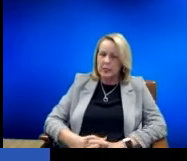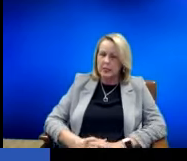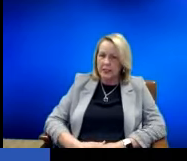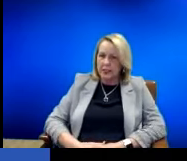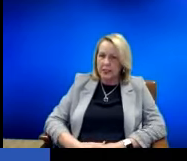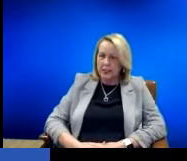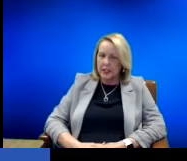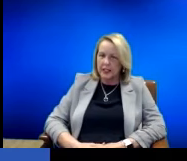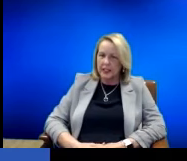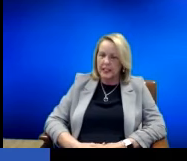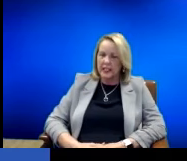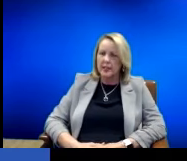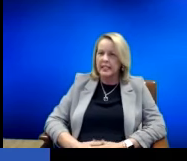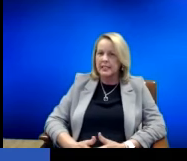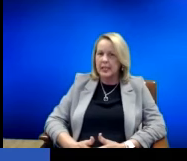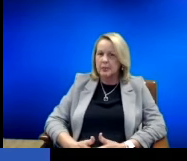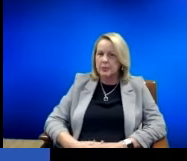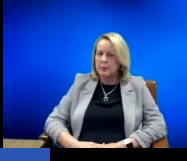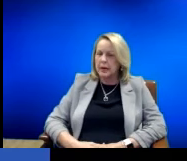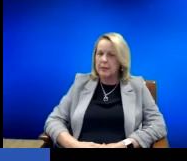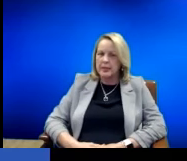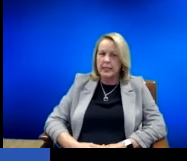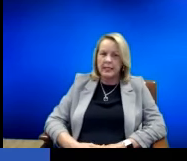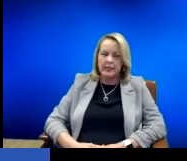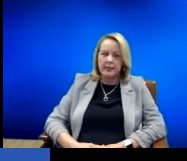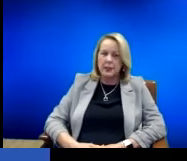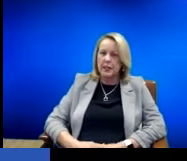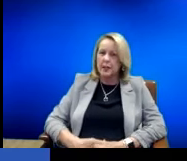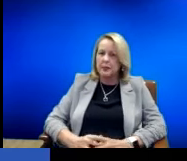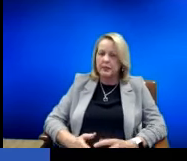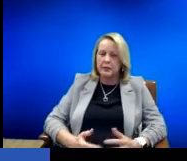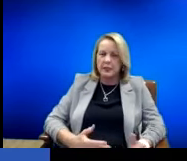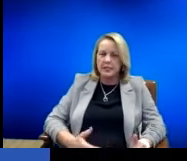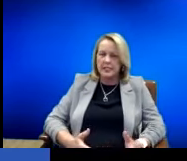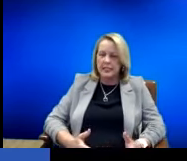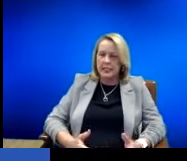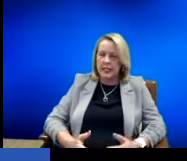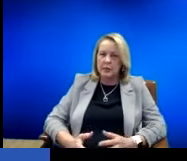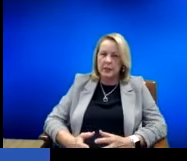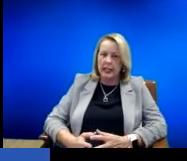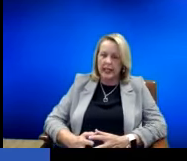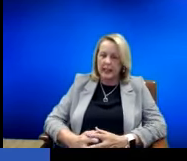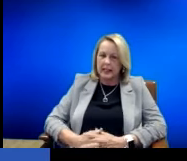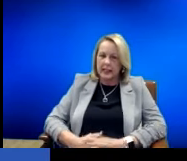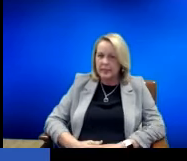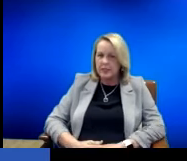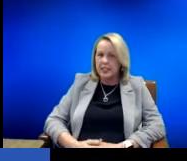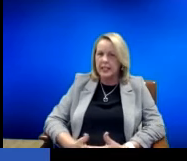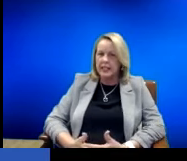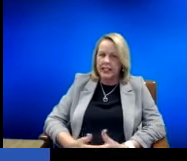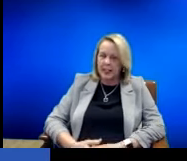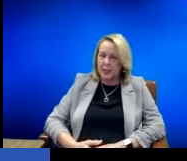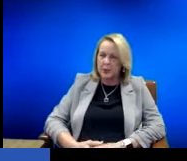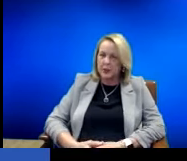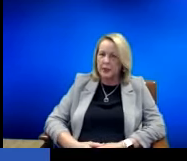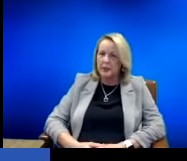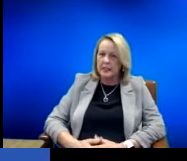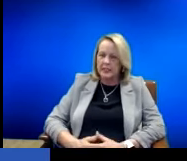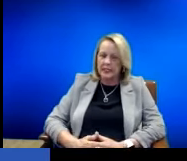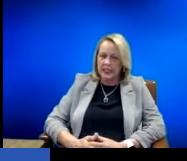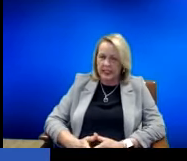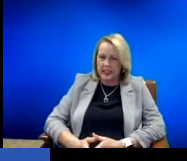designated beneficiary. The only exception might be that if you had opened, for instance, an ABLE account in another state and now you